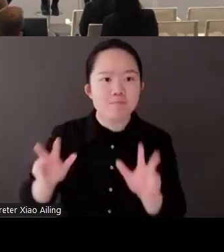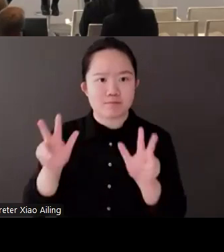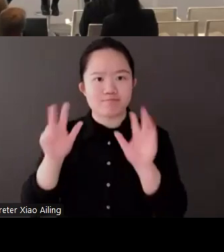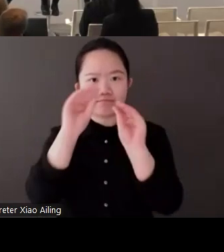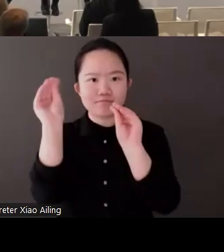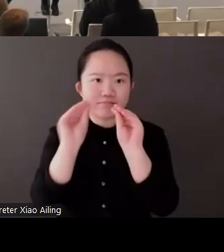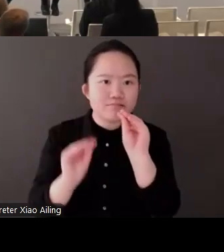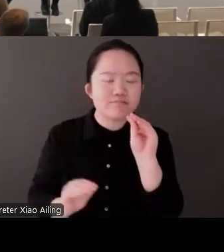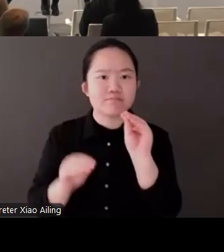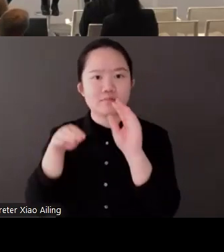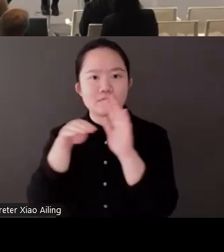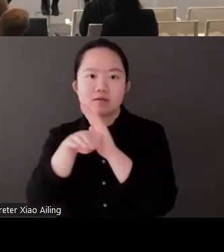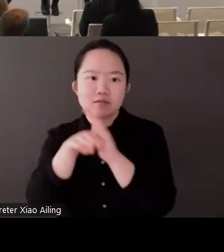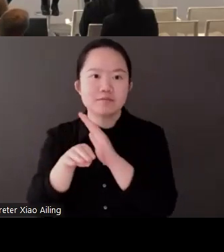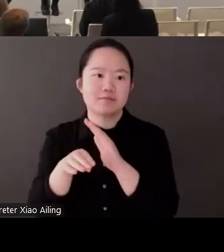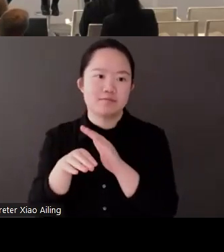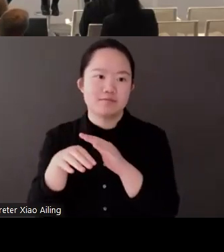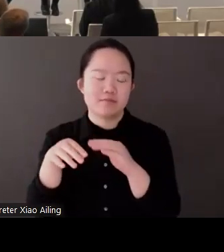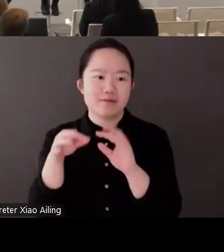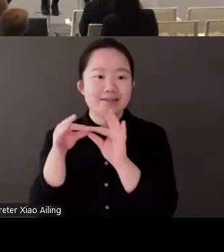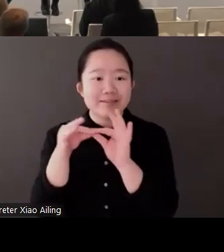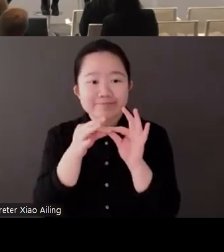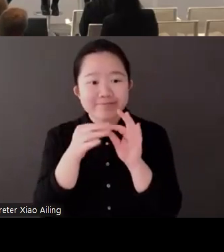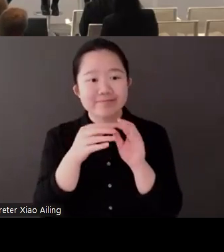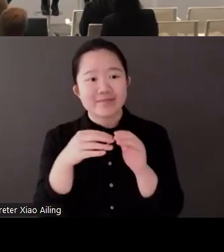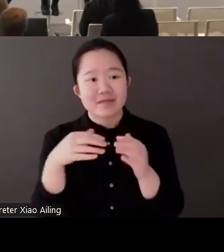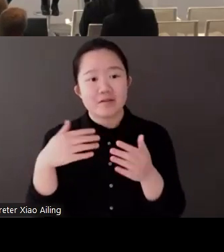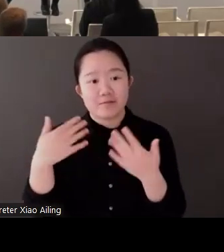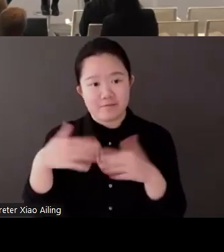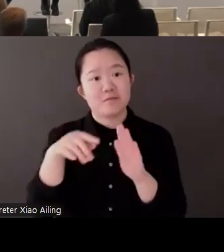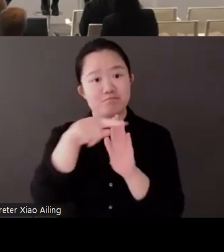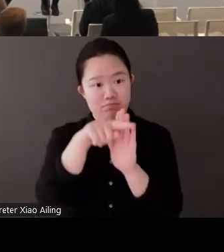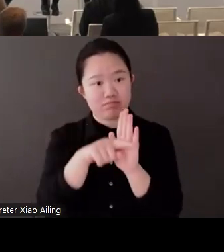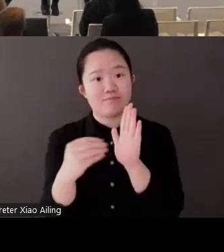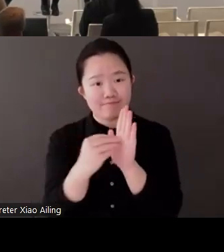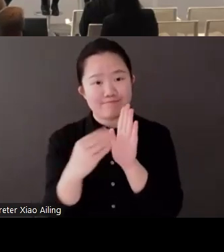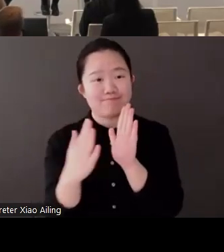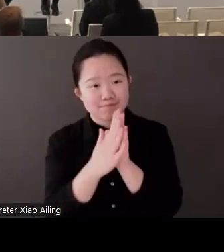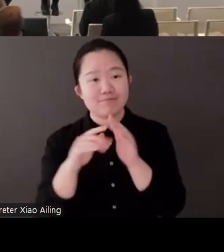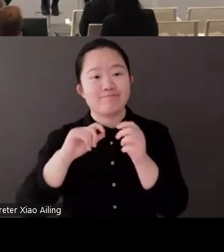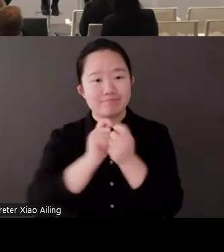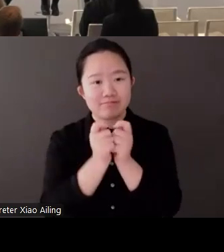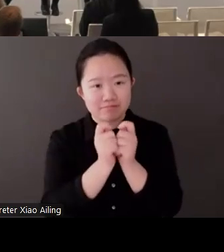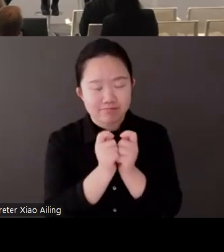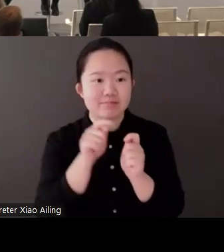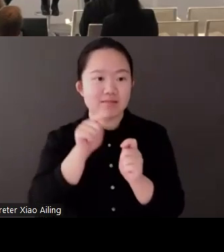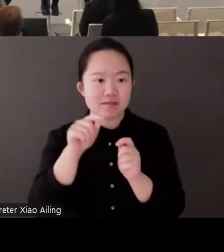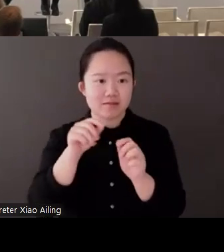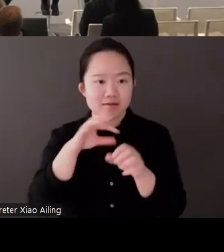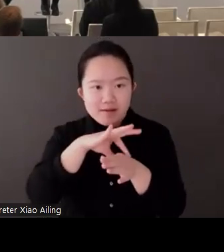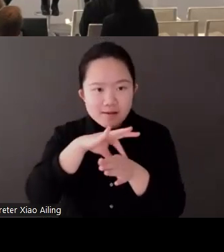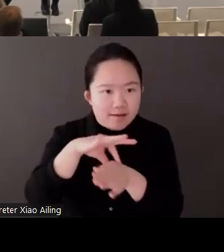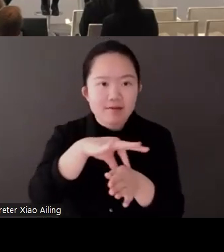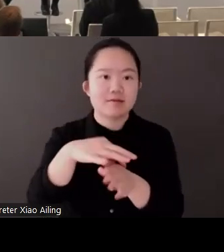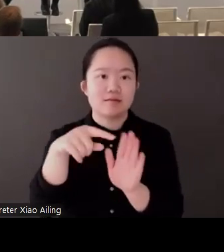the web content accessibility guidelines, there are also other things that we should probably discuss, especially related to the